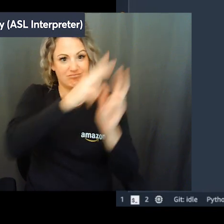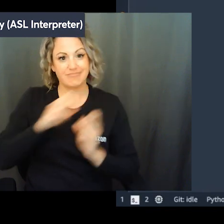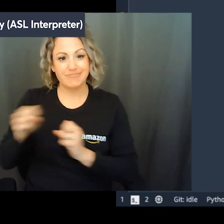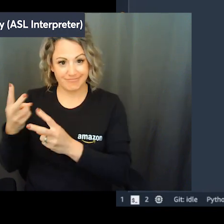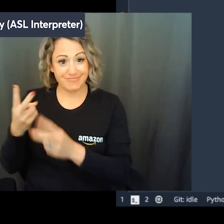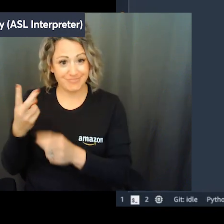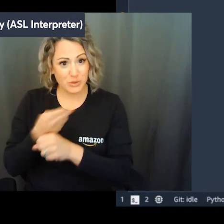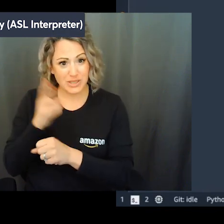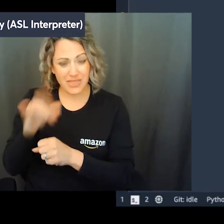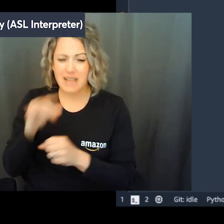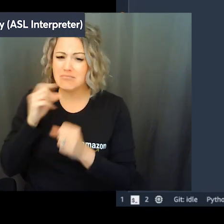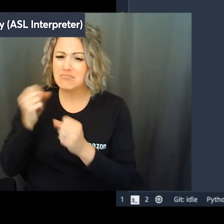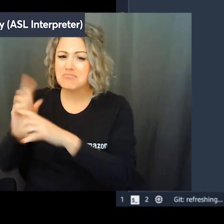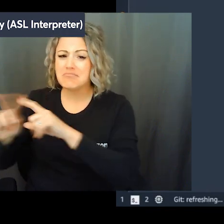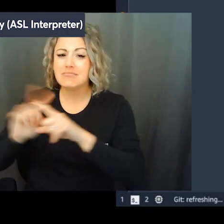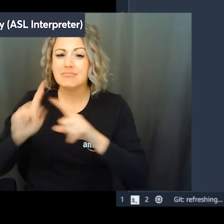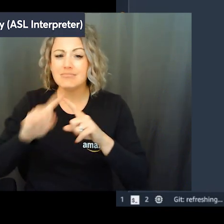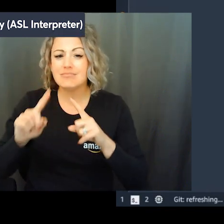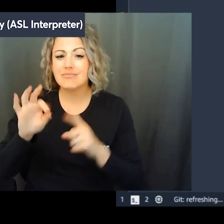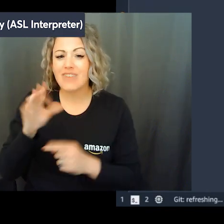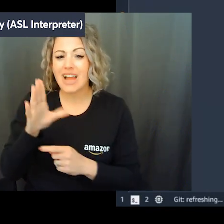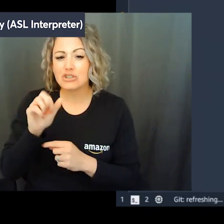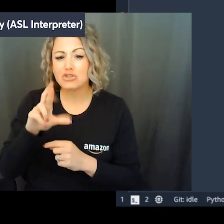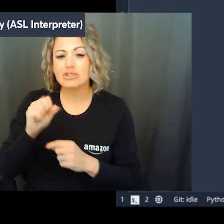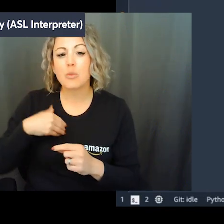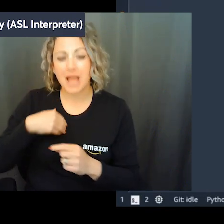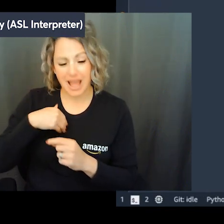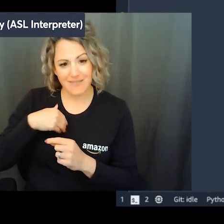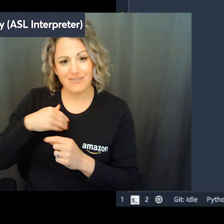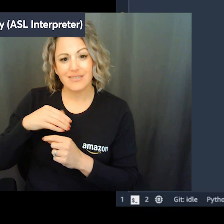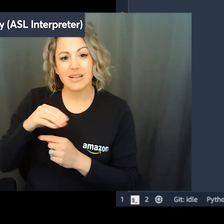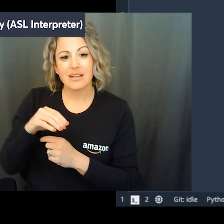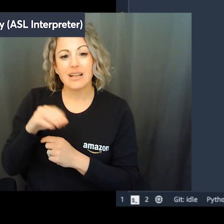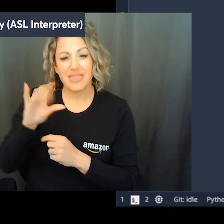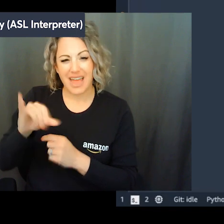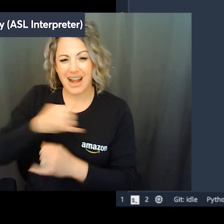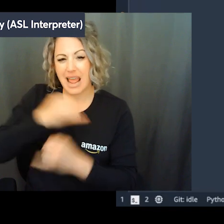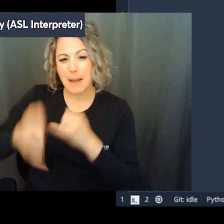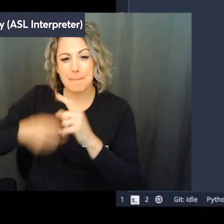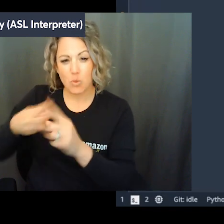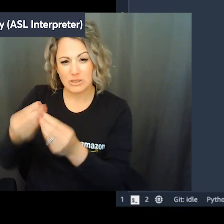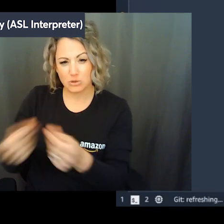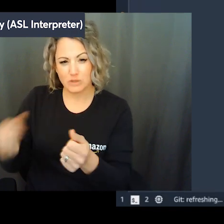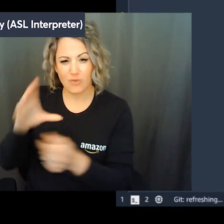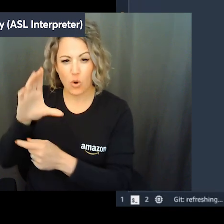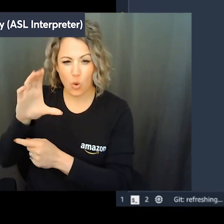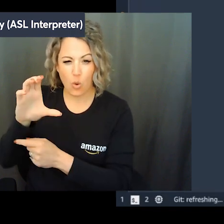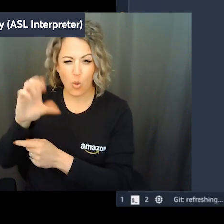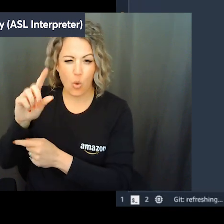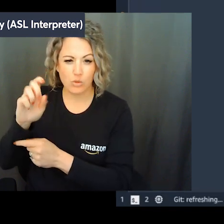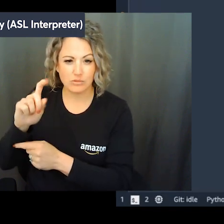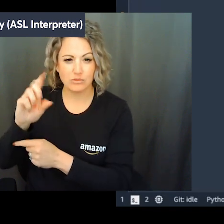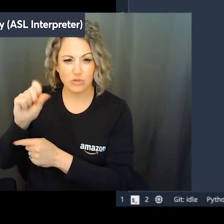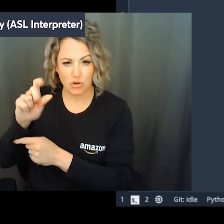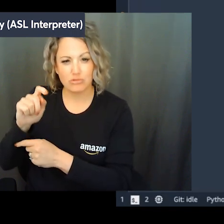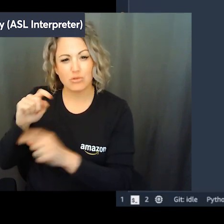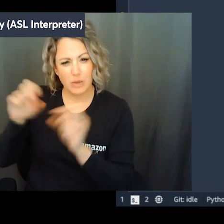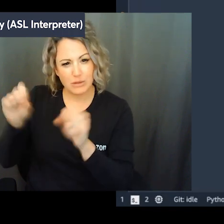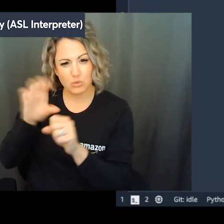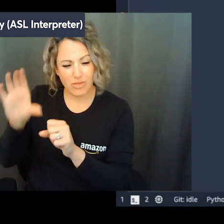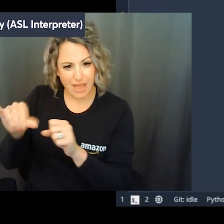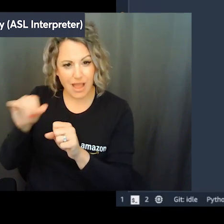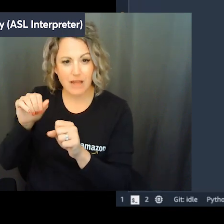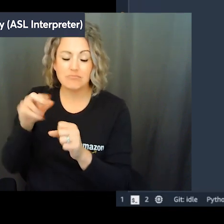factors. There is cold start with any serverless solution, but SageMaker Serverless Inference, there's numerous optimizations that you can do at the